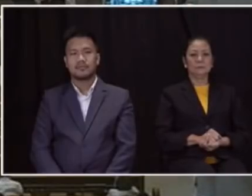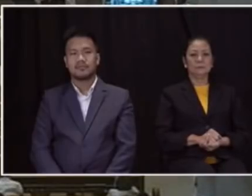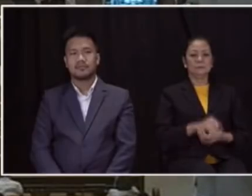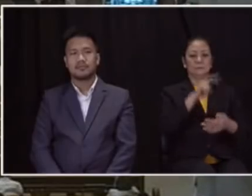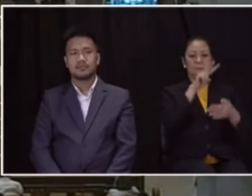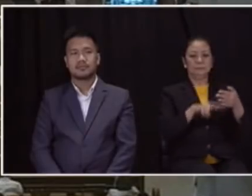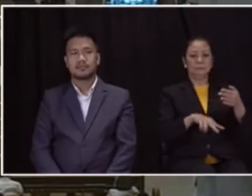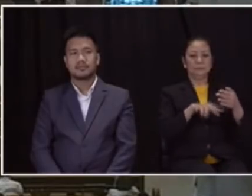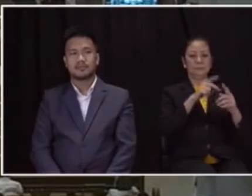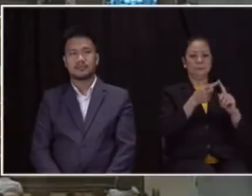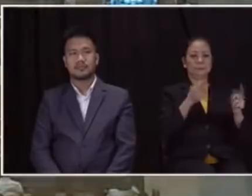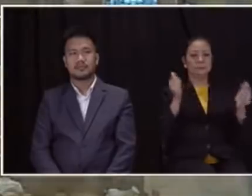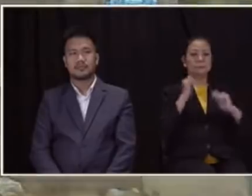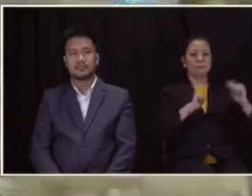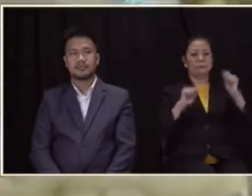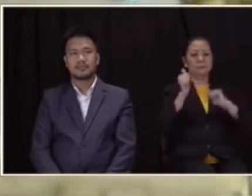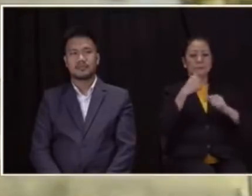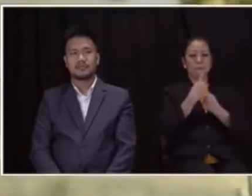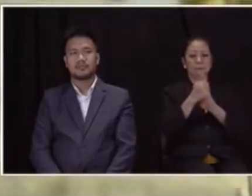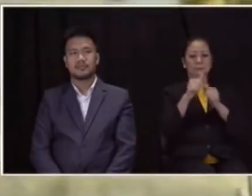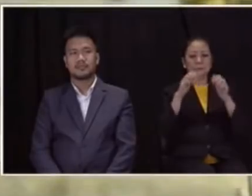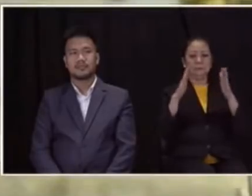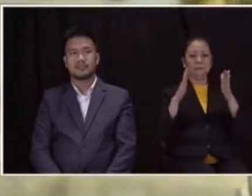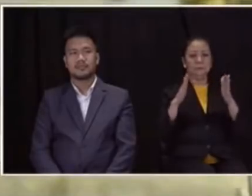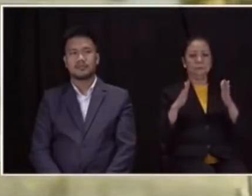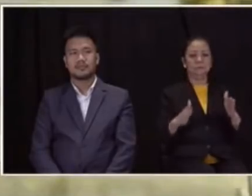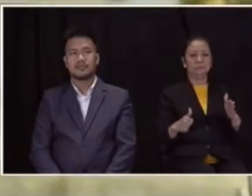a reading from the Acts of the Apostles.